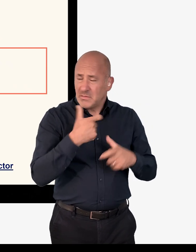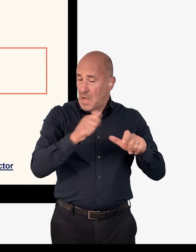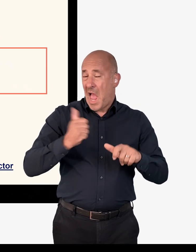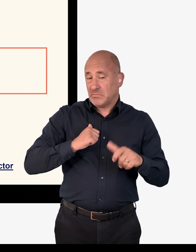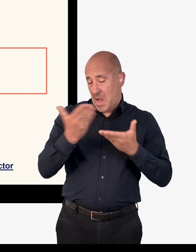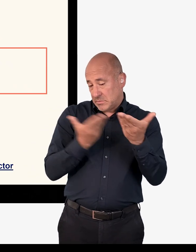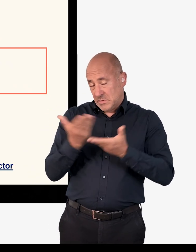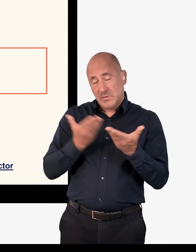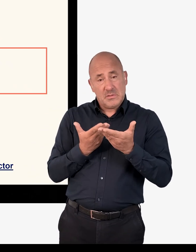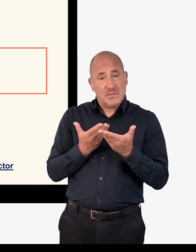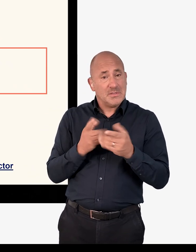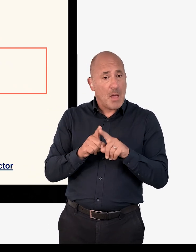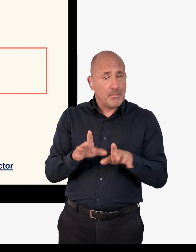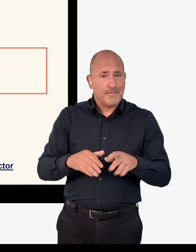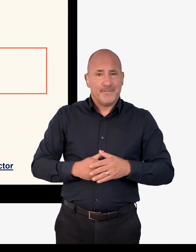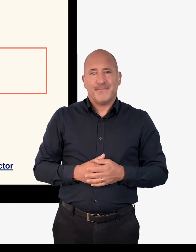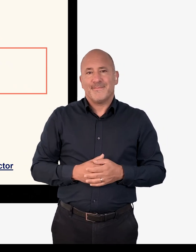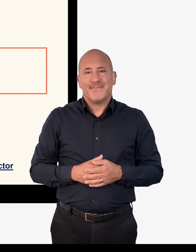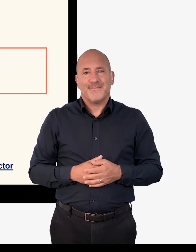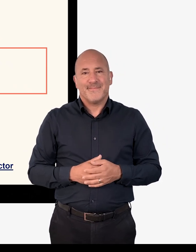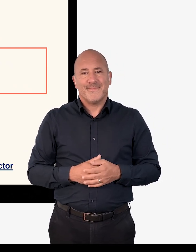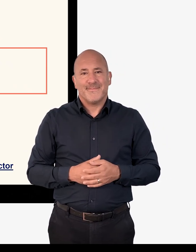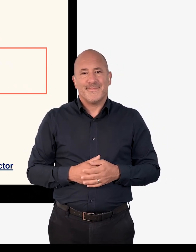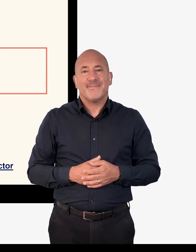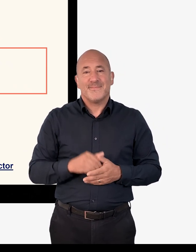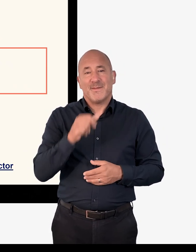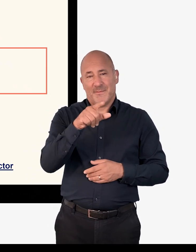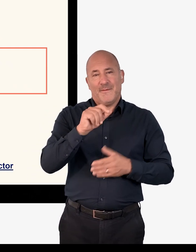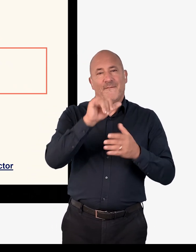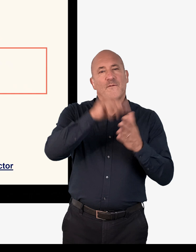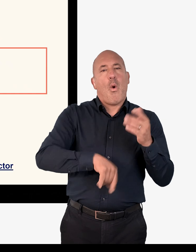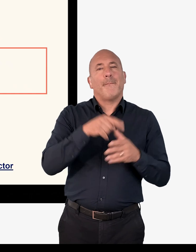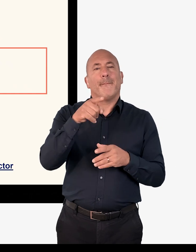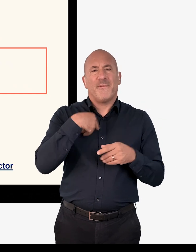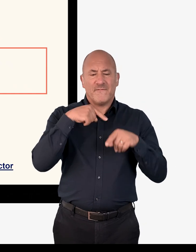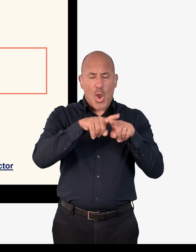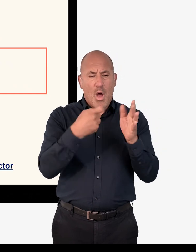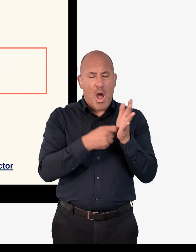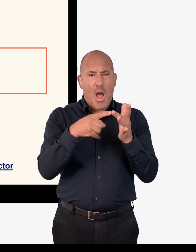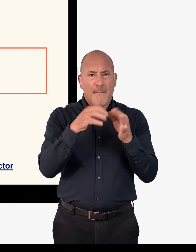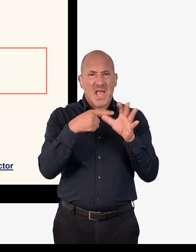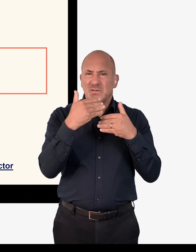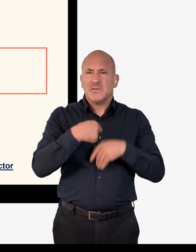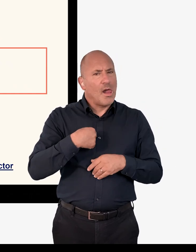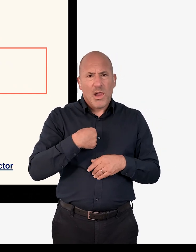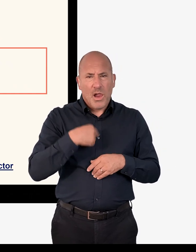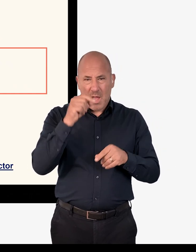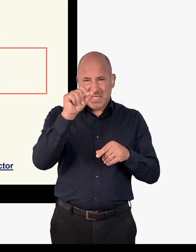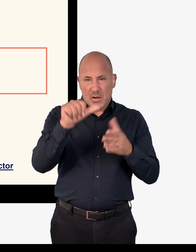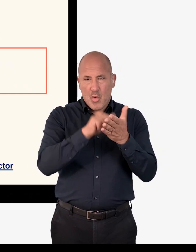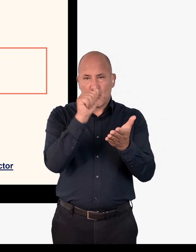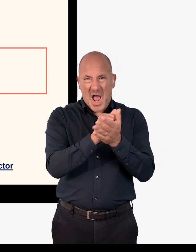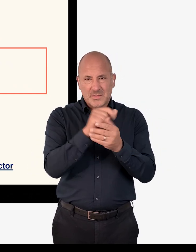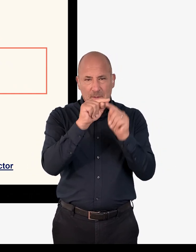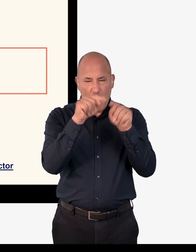following RIBA work stages. Please ensure that you select the correct box on the application form.